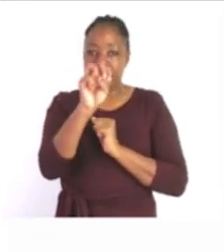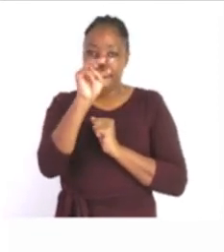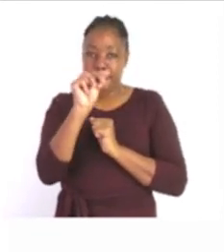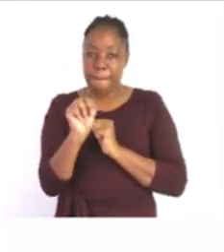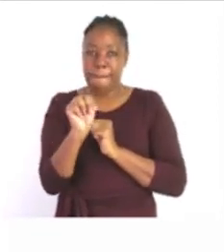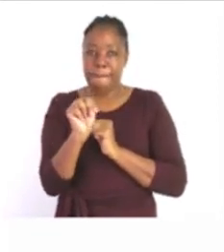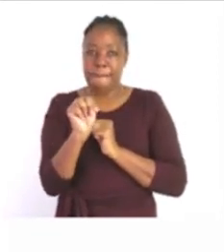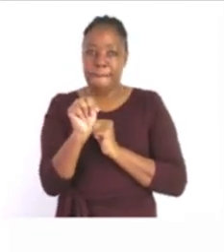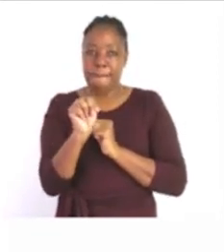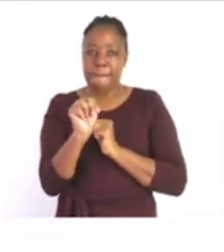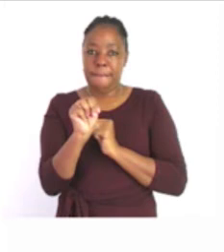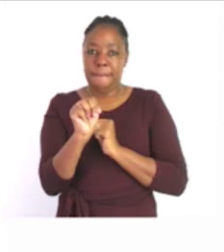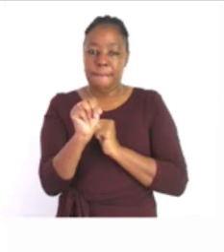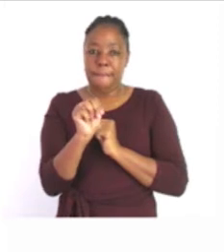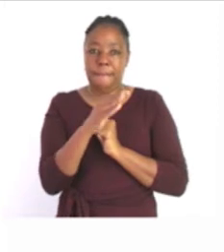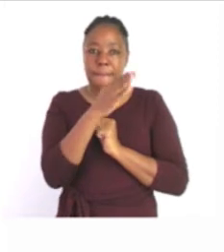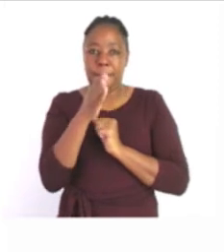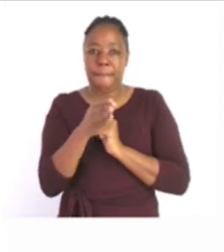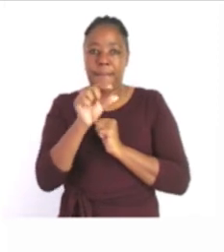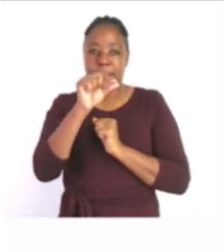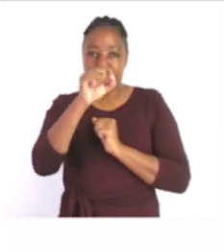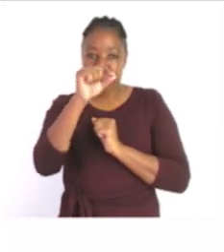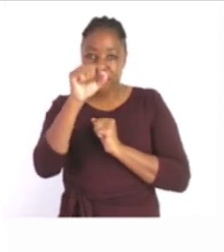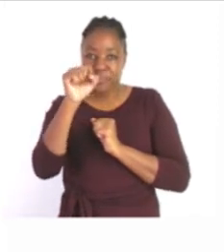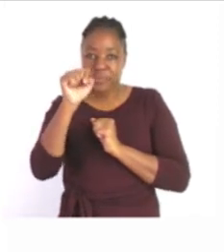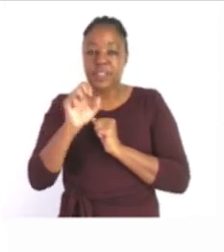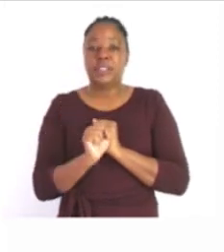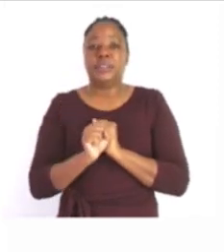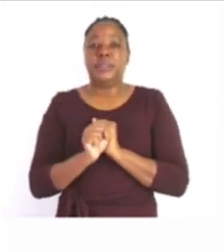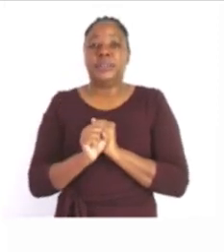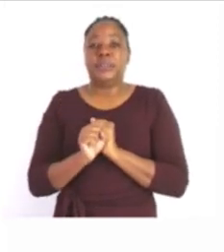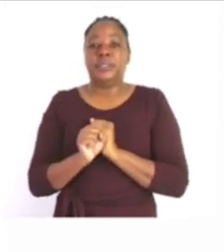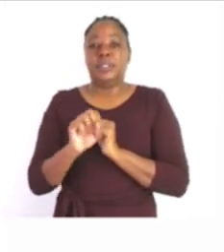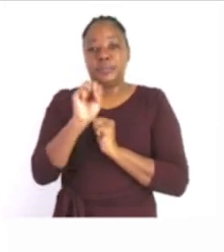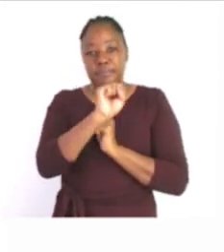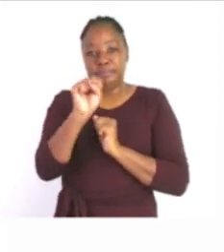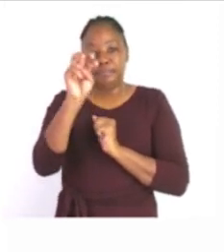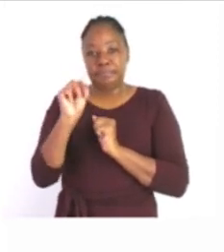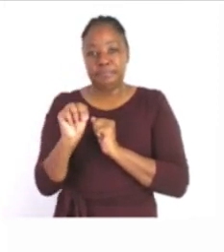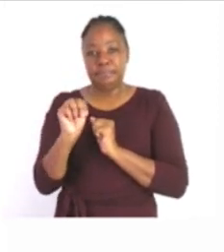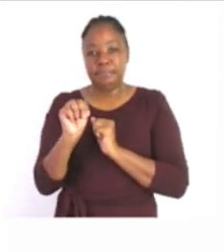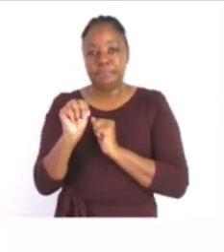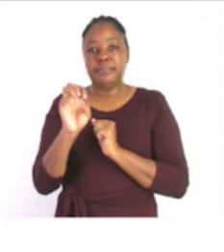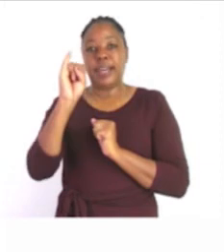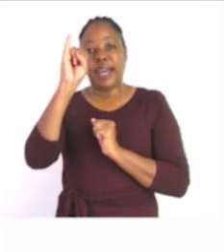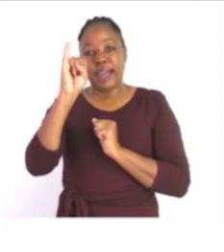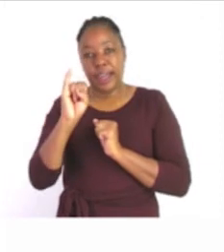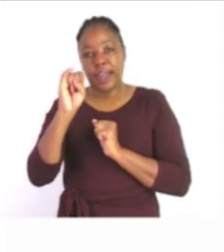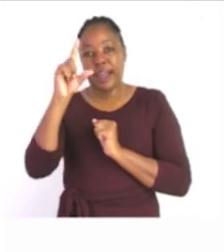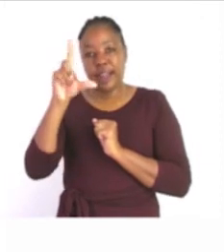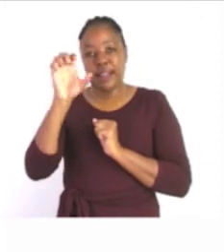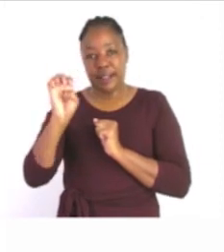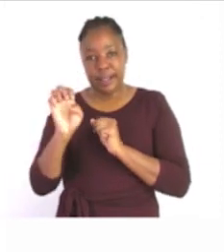to the other sound, I'll. And I'd like you to cross that off because that means